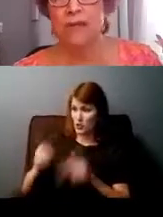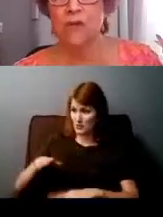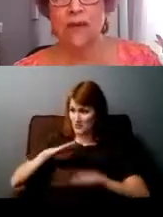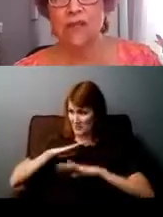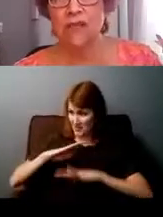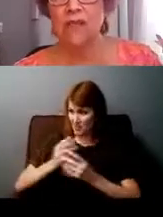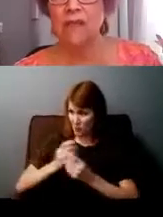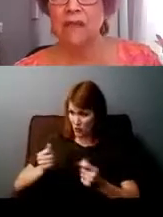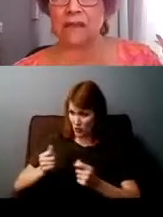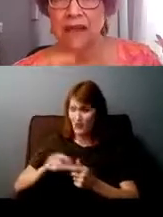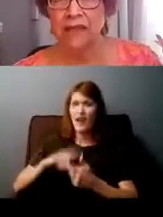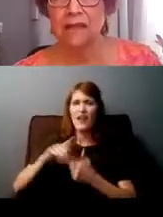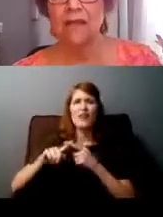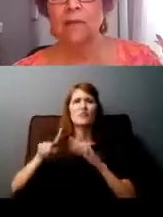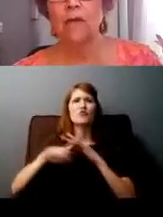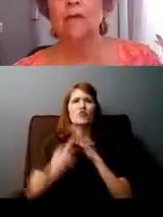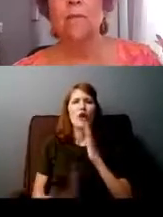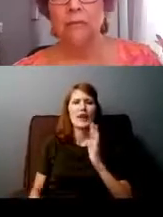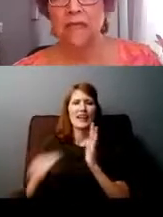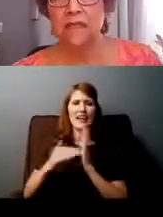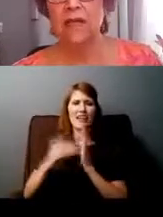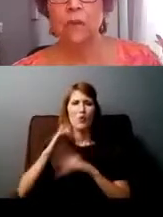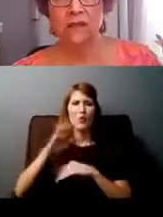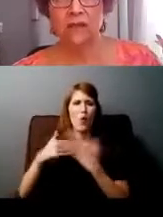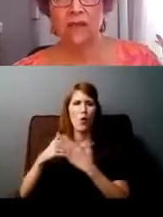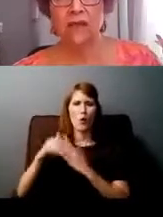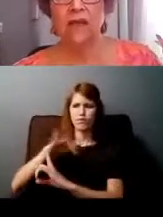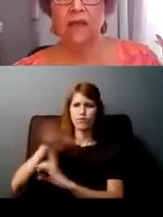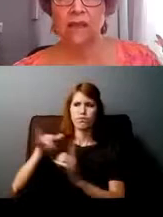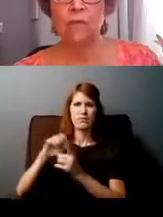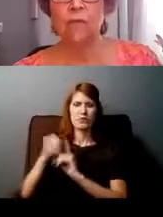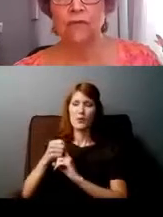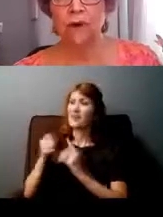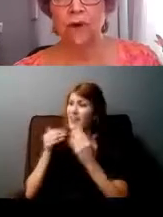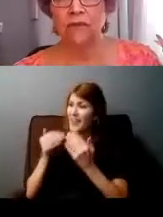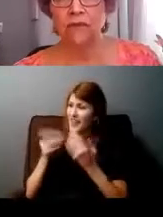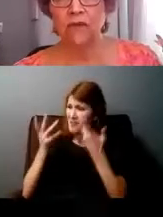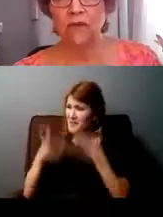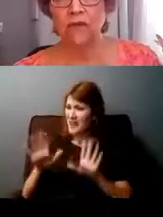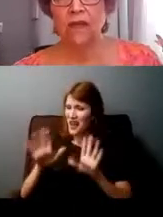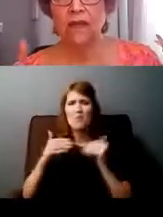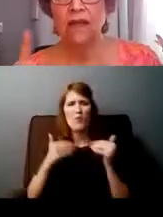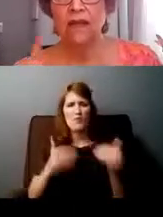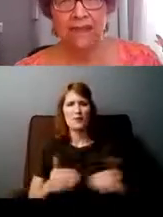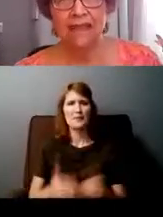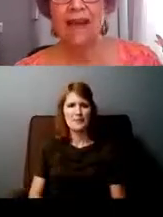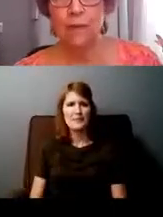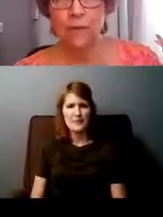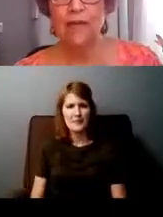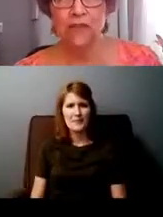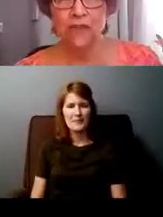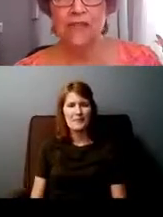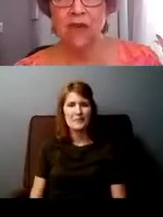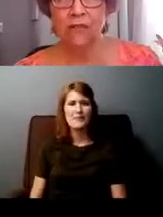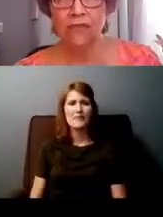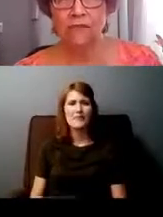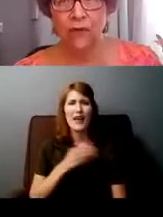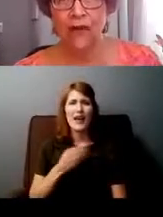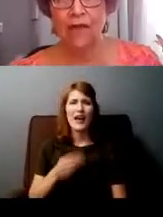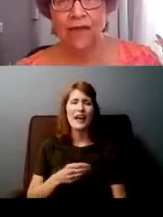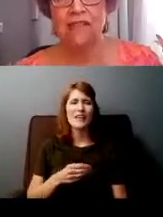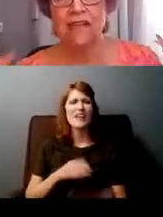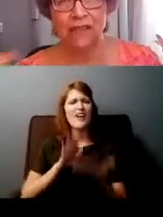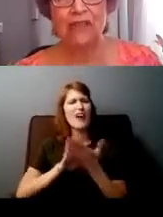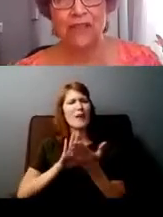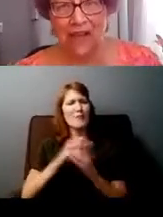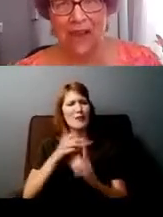whole situation, thank them, be done with it, and then move on. And compliment yourself for